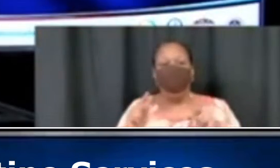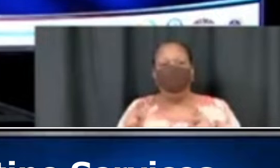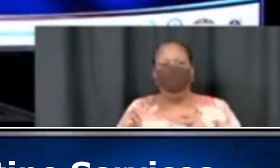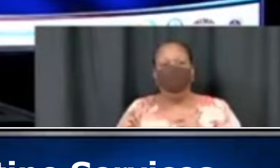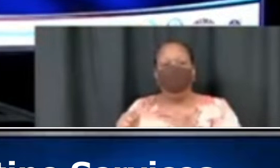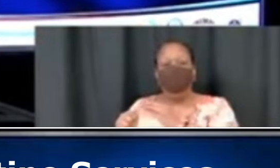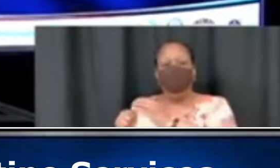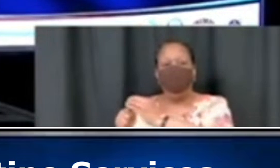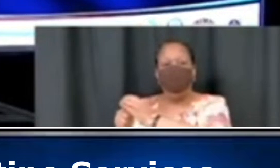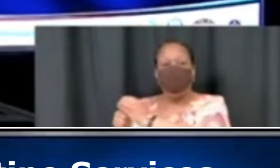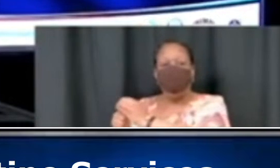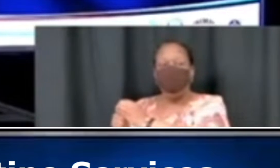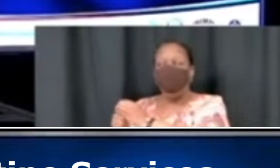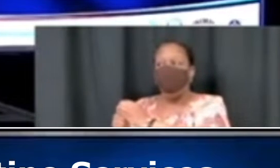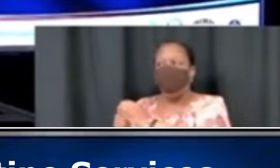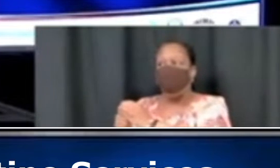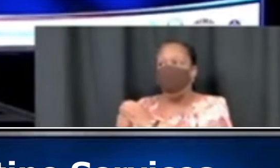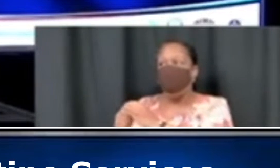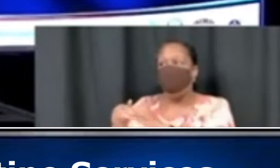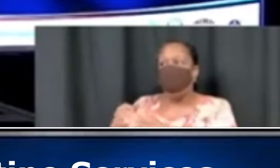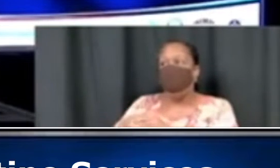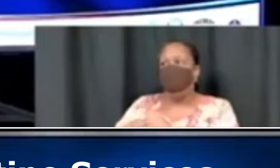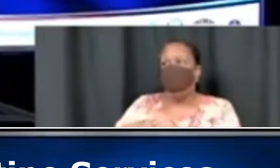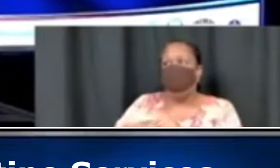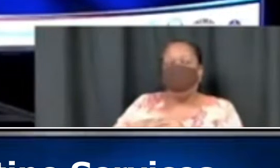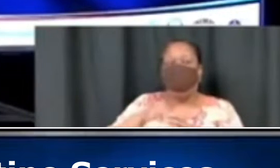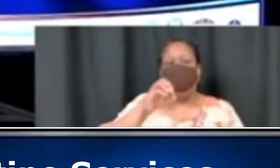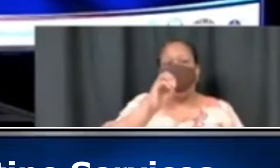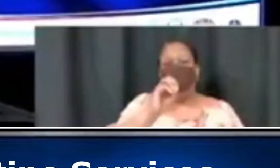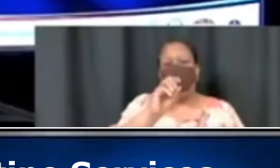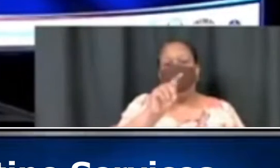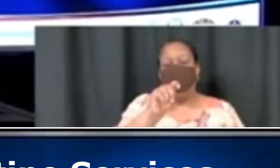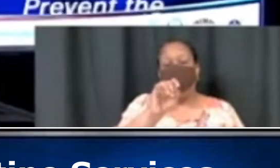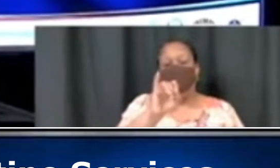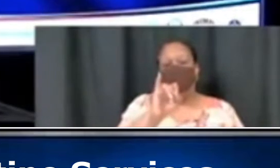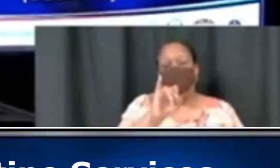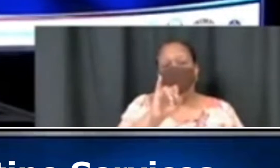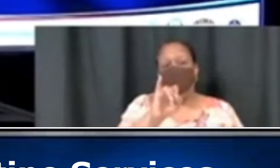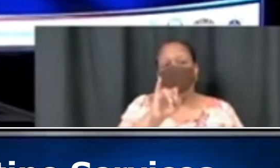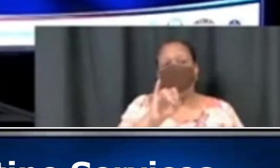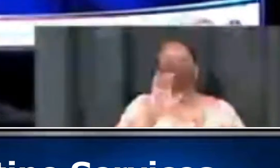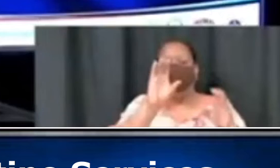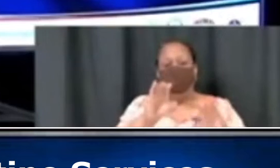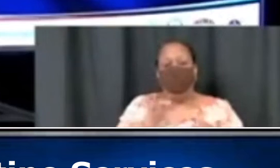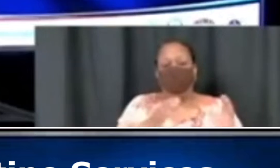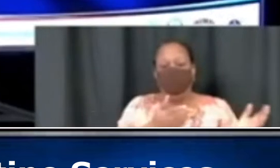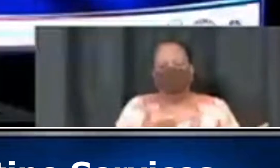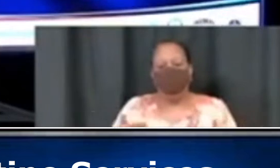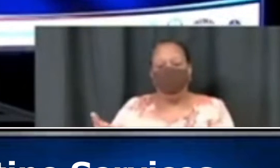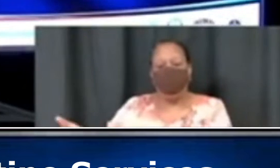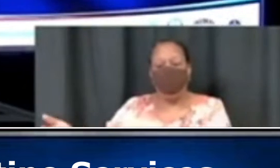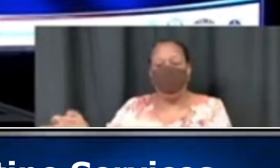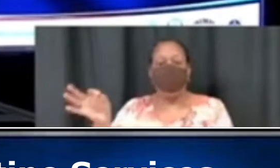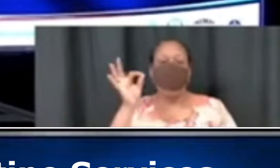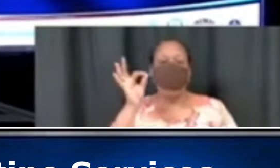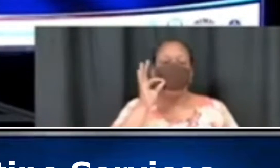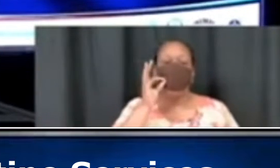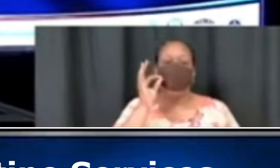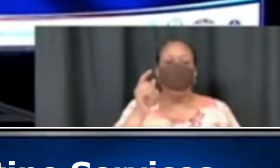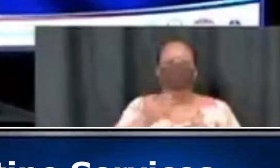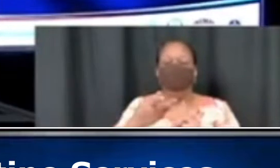the OTI, please note that you can deliver their food. There would be no challenges in